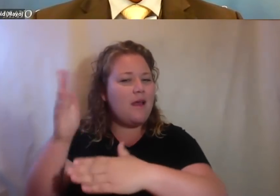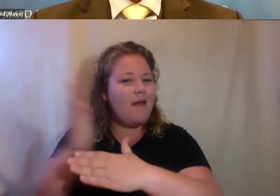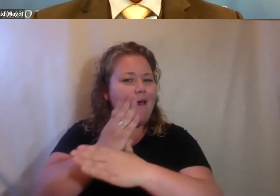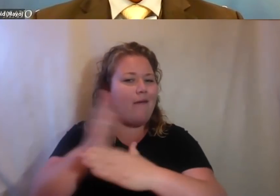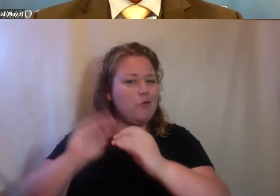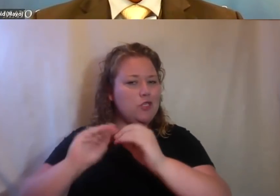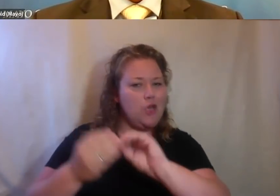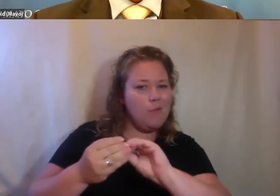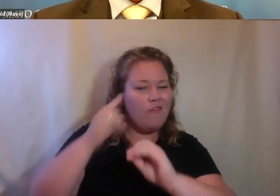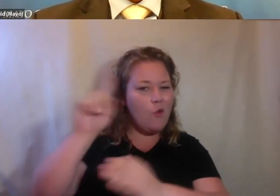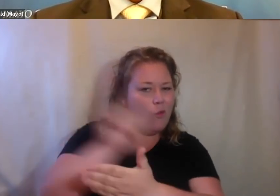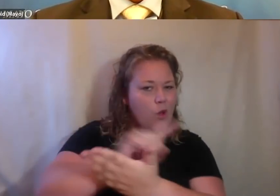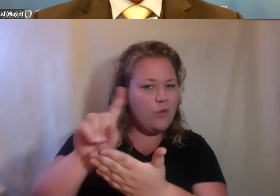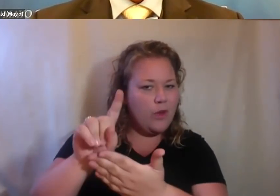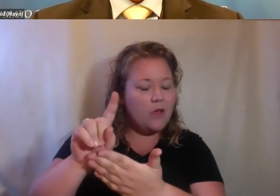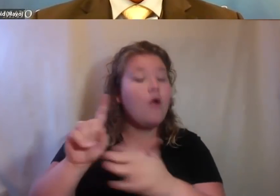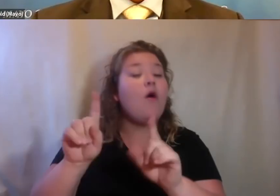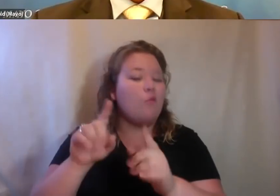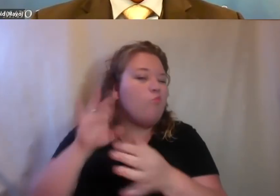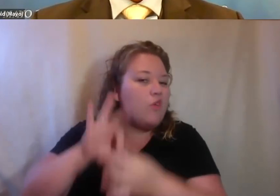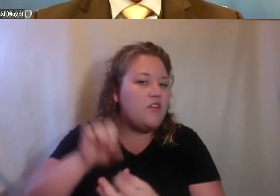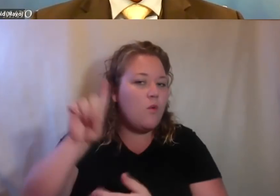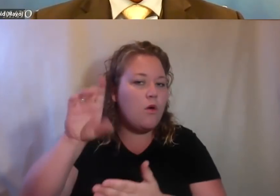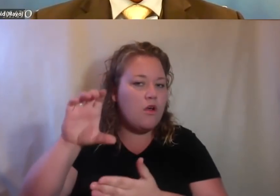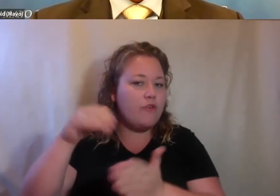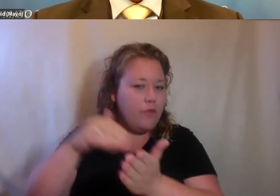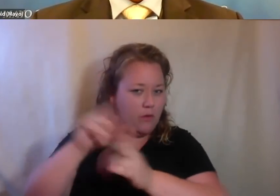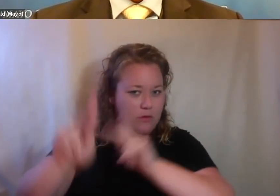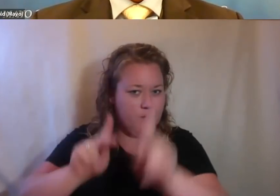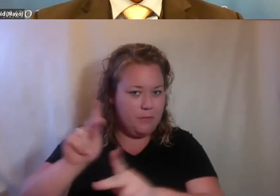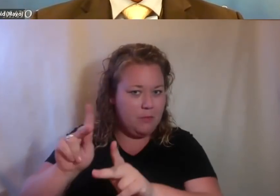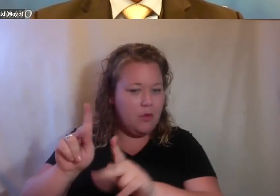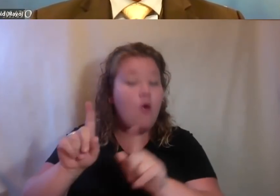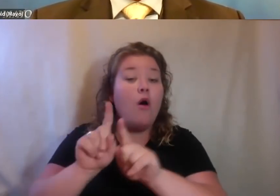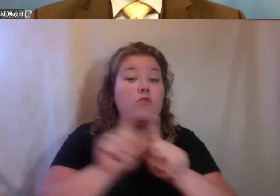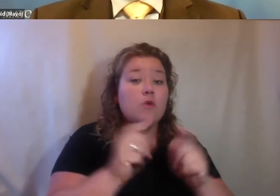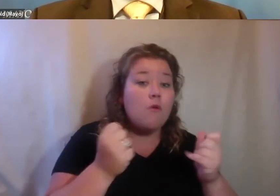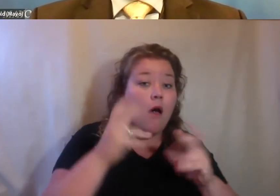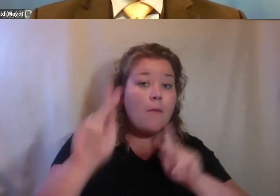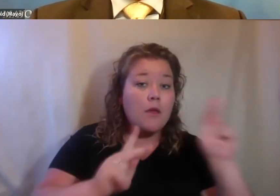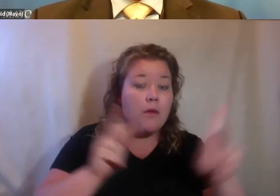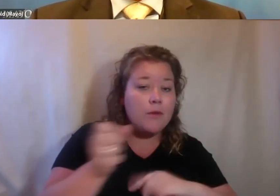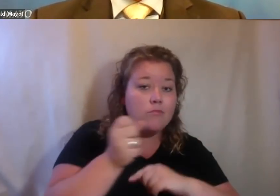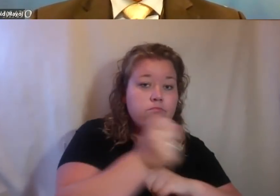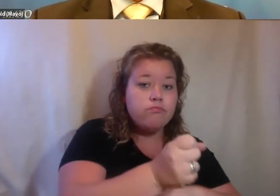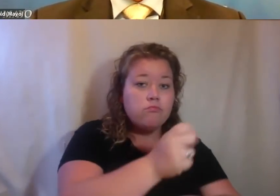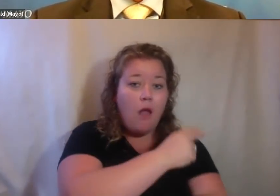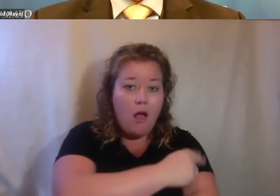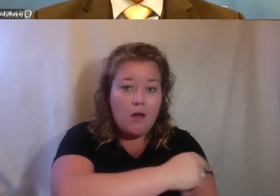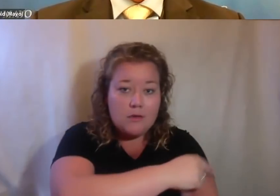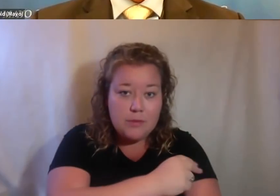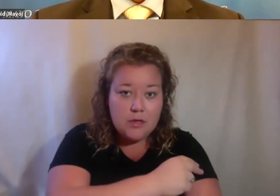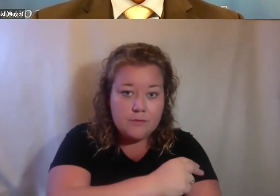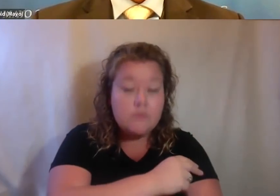daily hospitalization rate per 100,000 people on a 7-day rolling average. And then we also look at healthcare's capacity